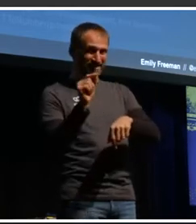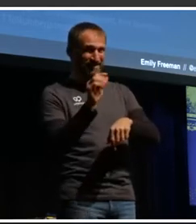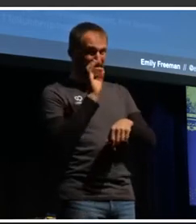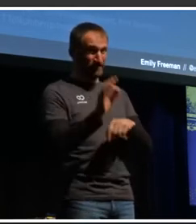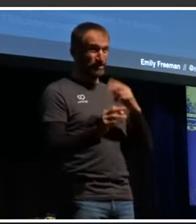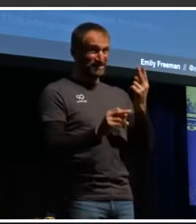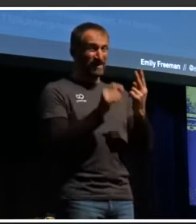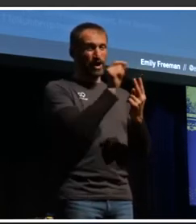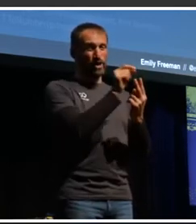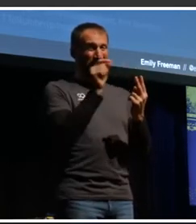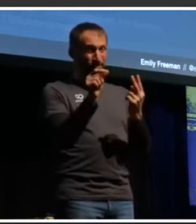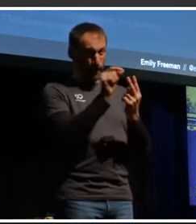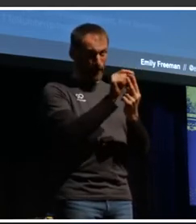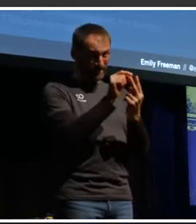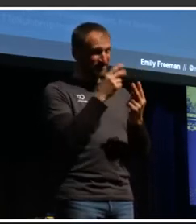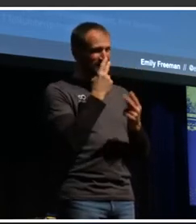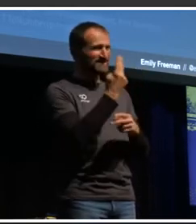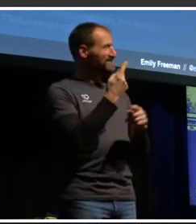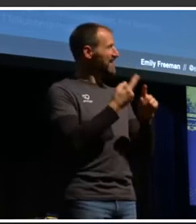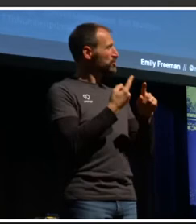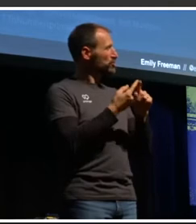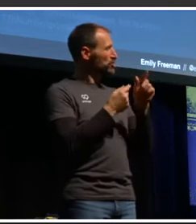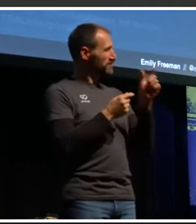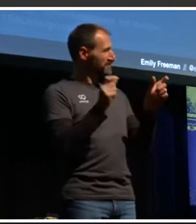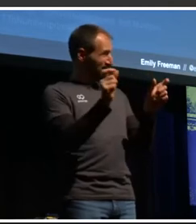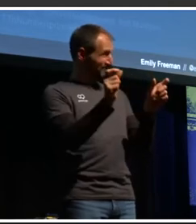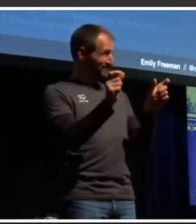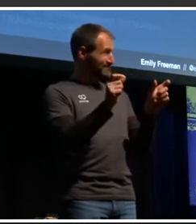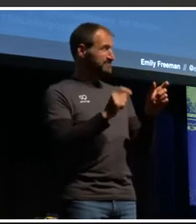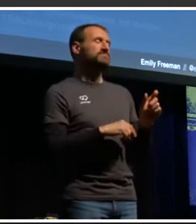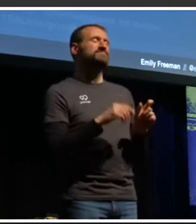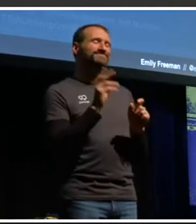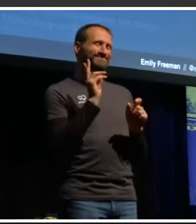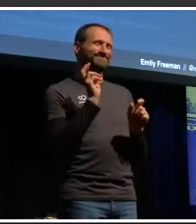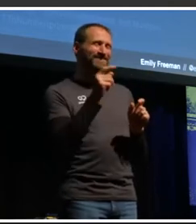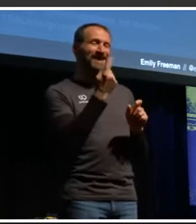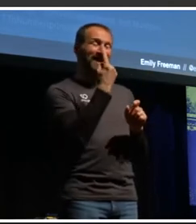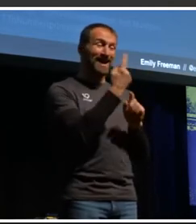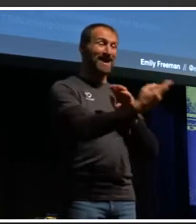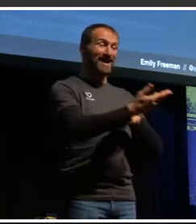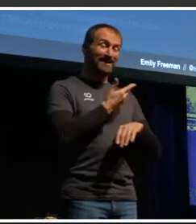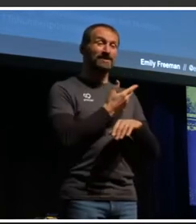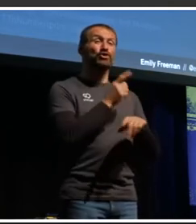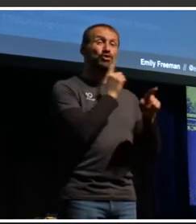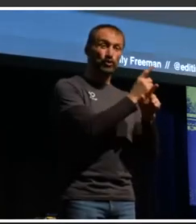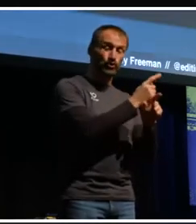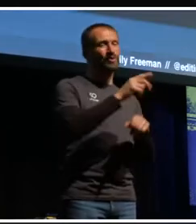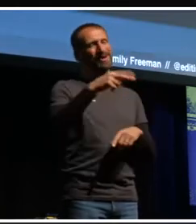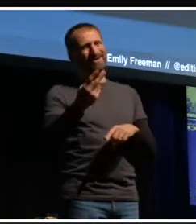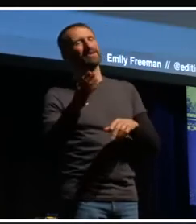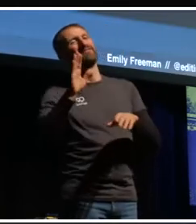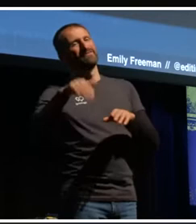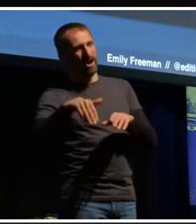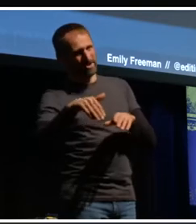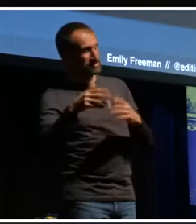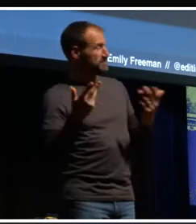toNumber method, which, as we can see here, specifically states that a 1 should be returned for true and a 0 for false.